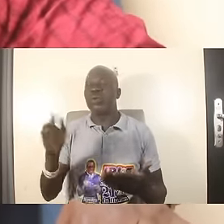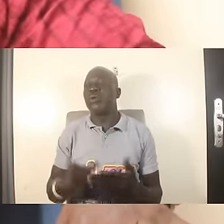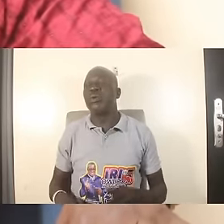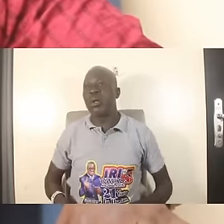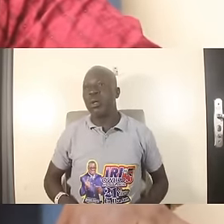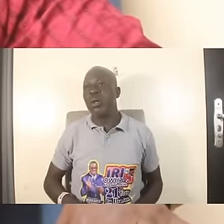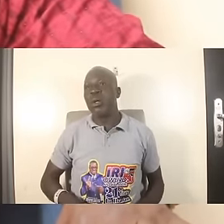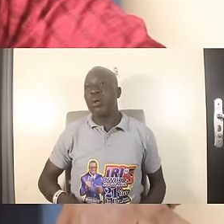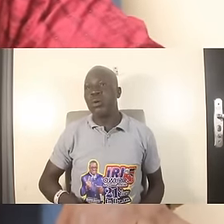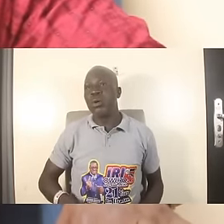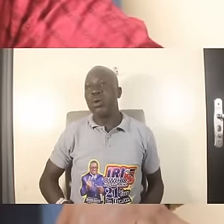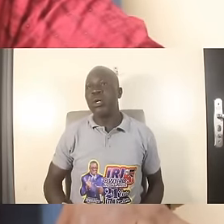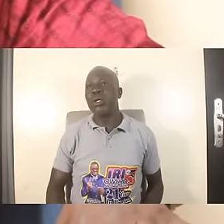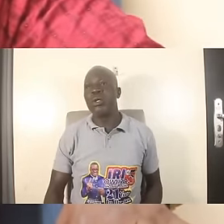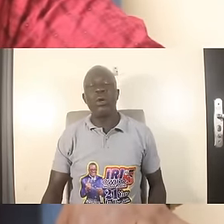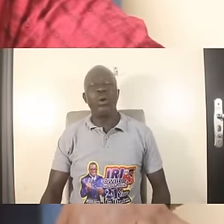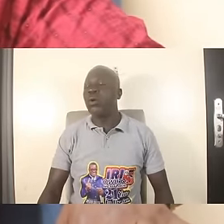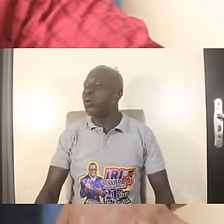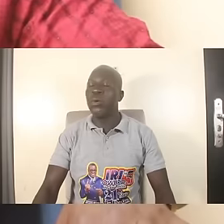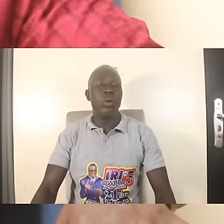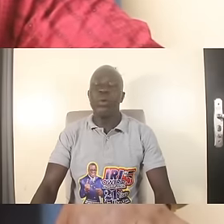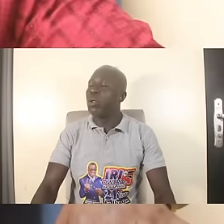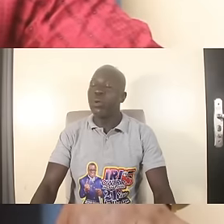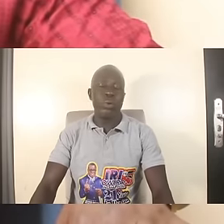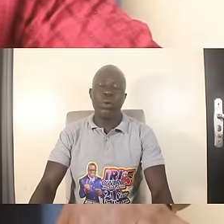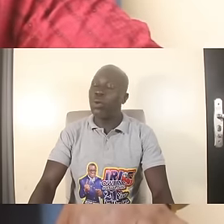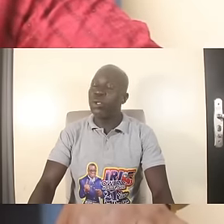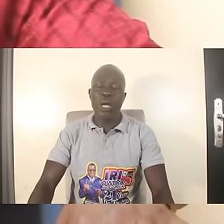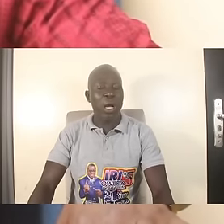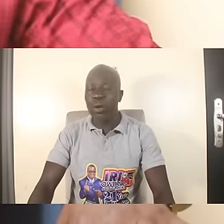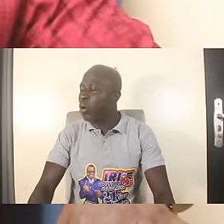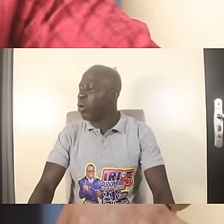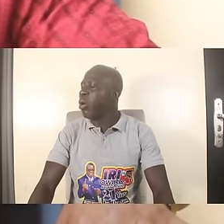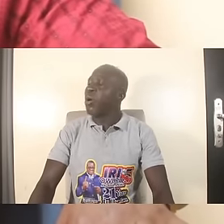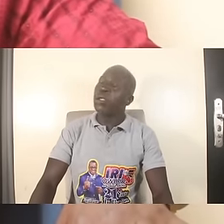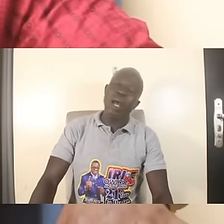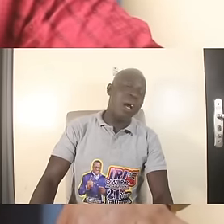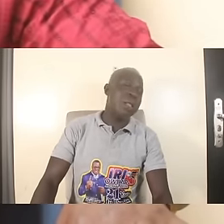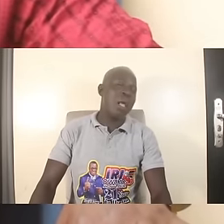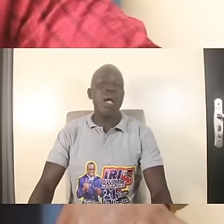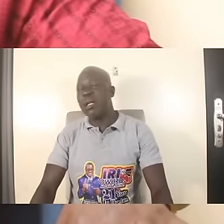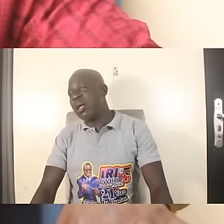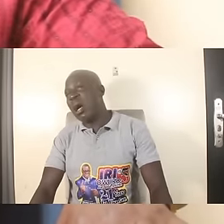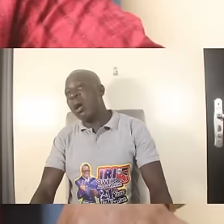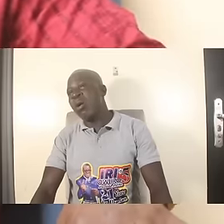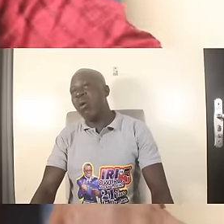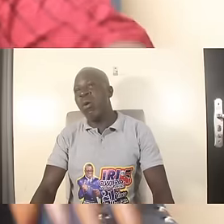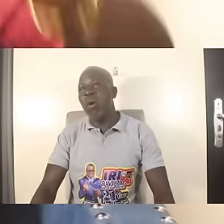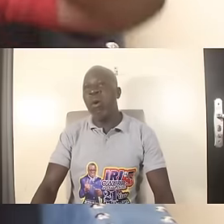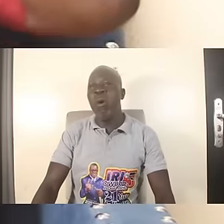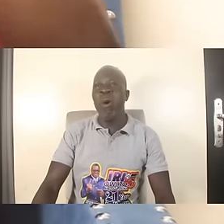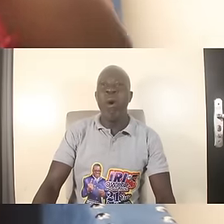Amen. I'll say this. Lori oke yo. Yago, yago. Satani